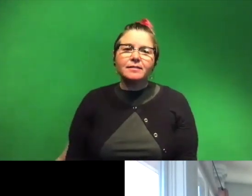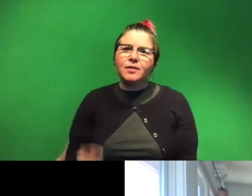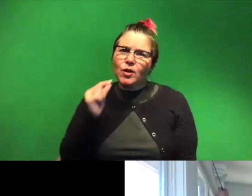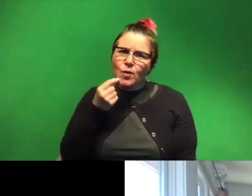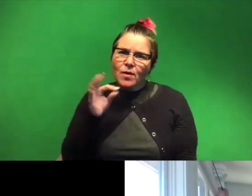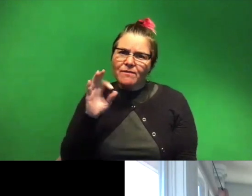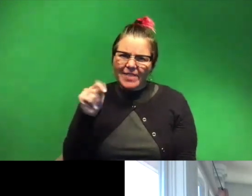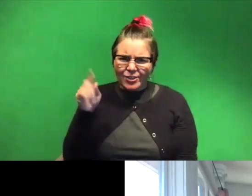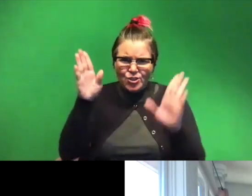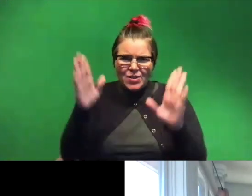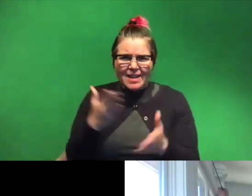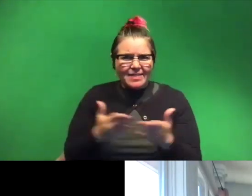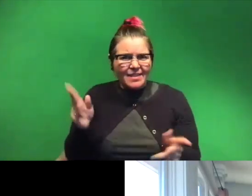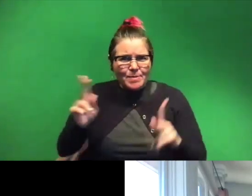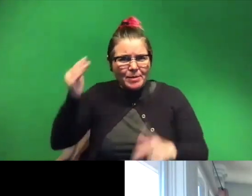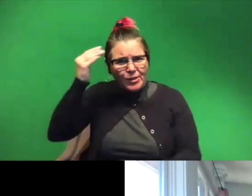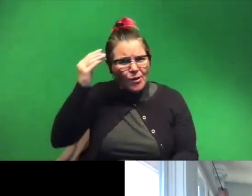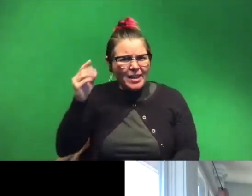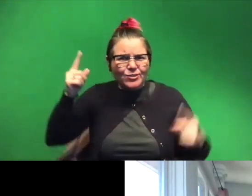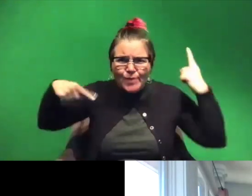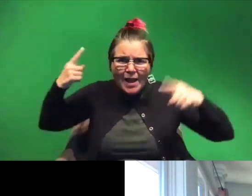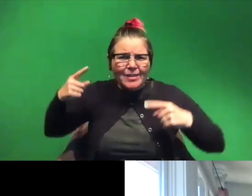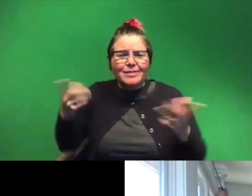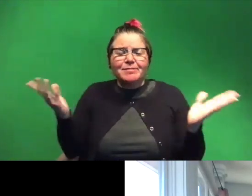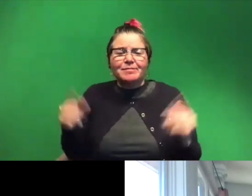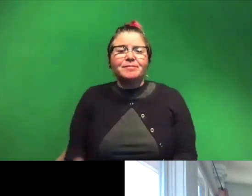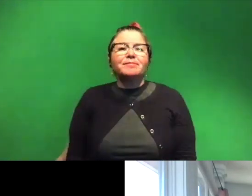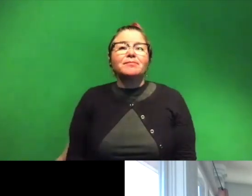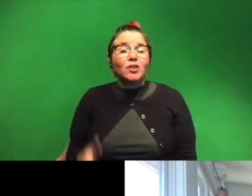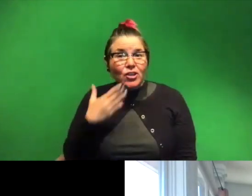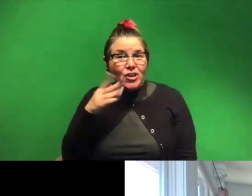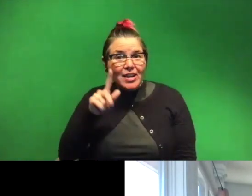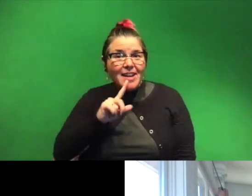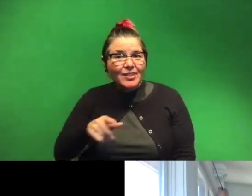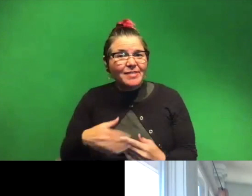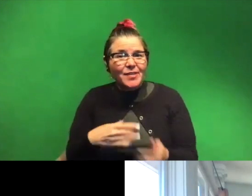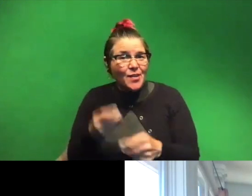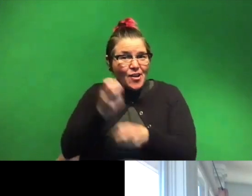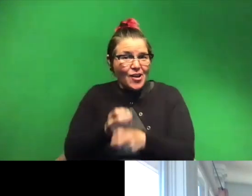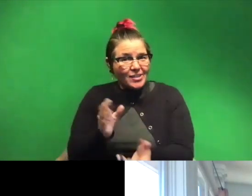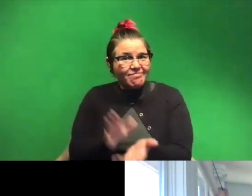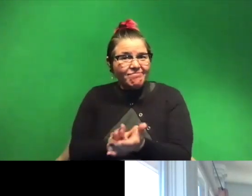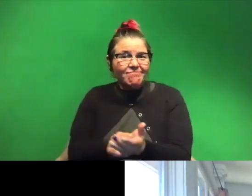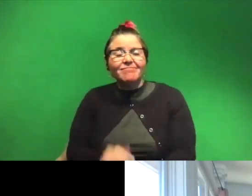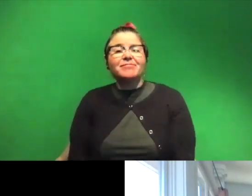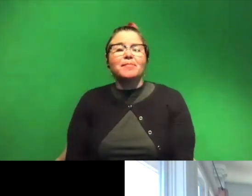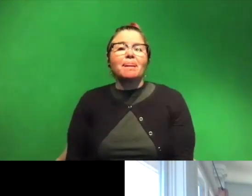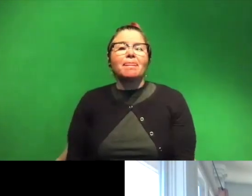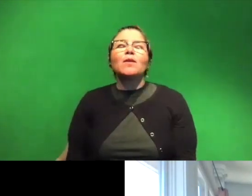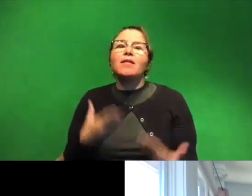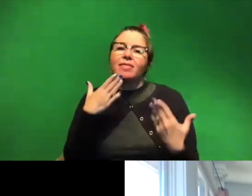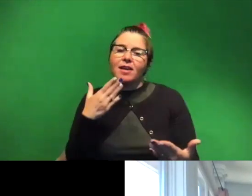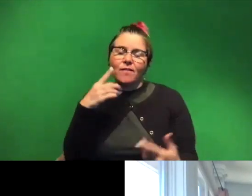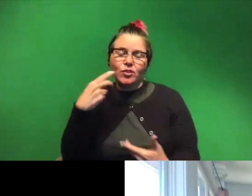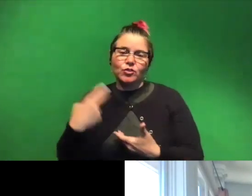That's a great thing for us all to know. That's wild. That's so cool. Okay. You came up with a good answer. Even if it was hard, you got it. All right. So thank you everyone